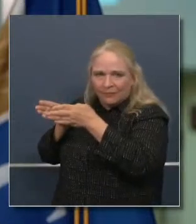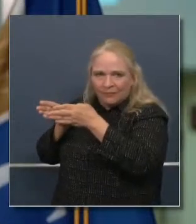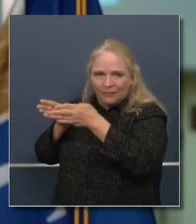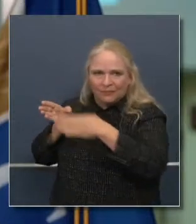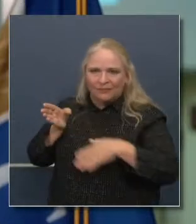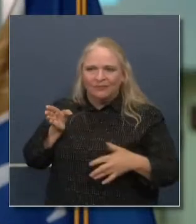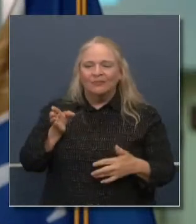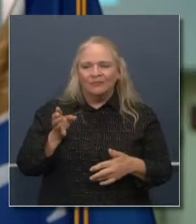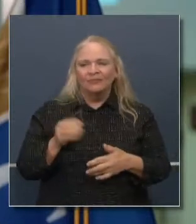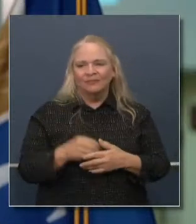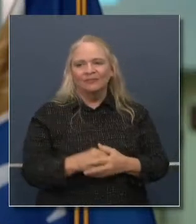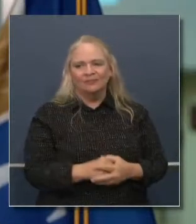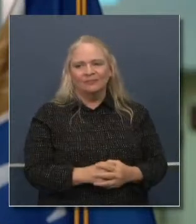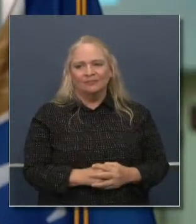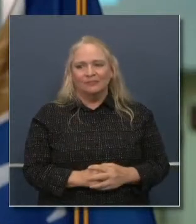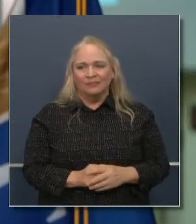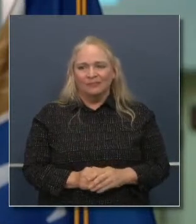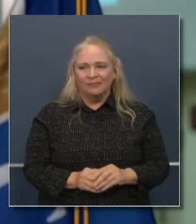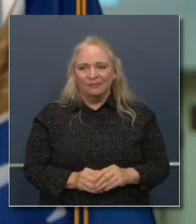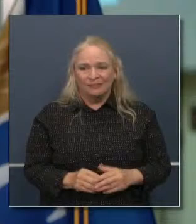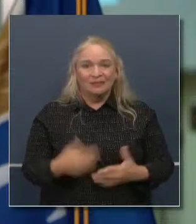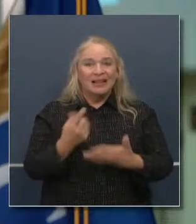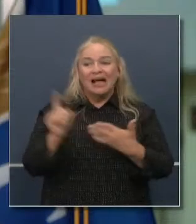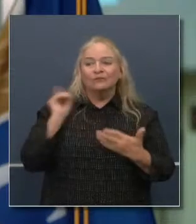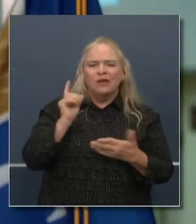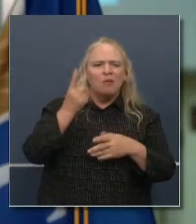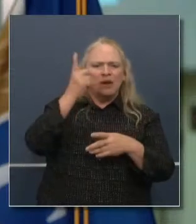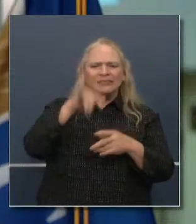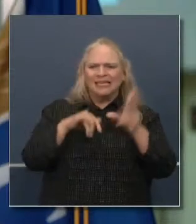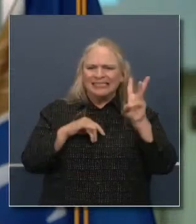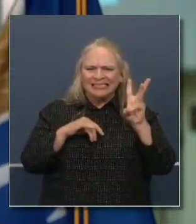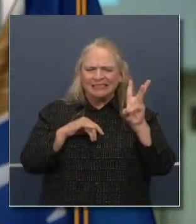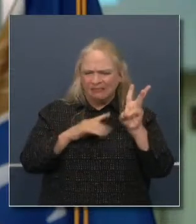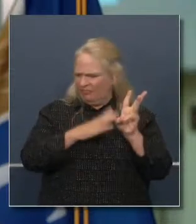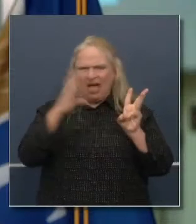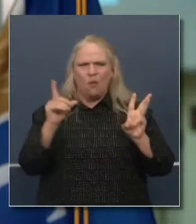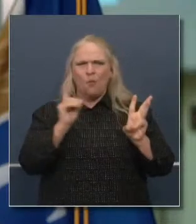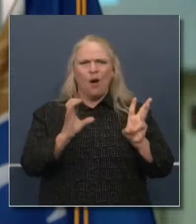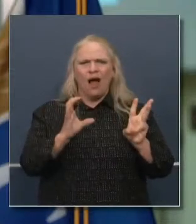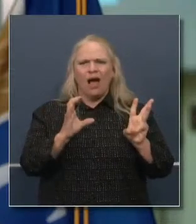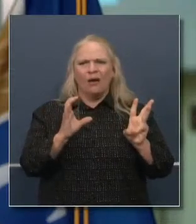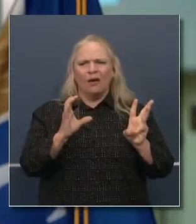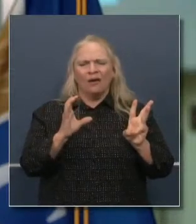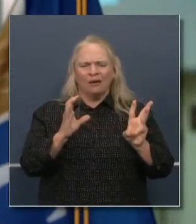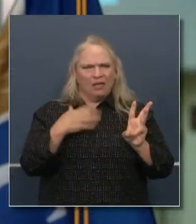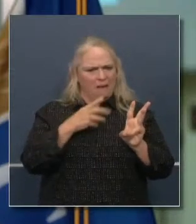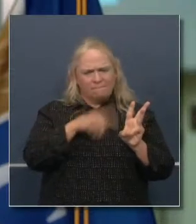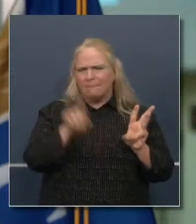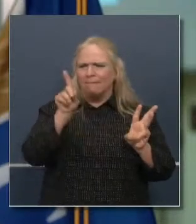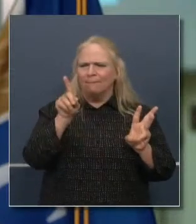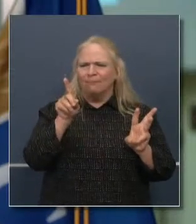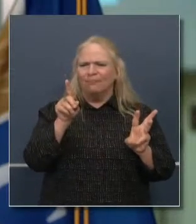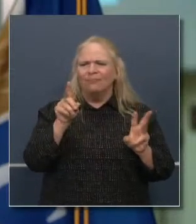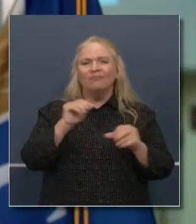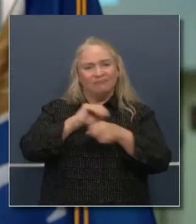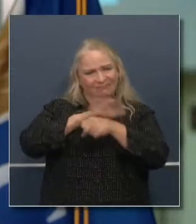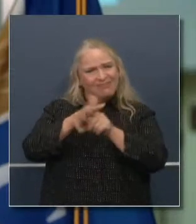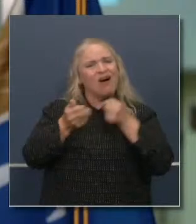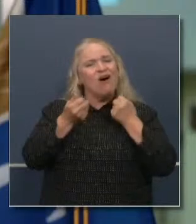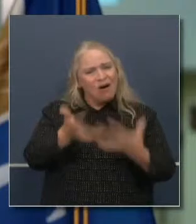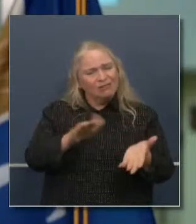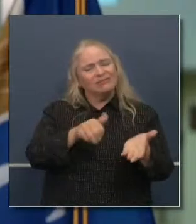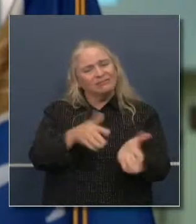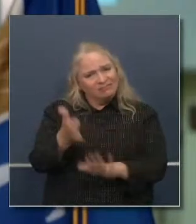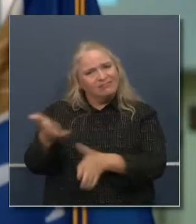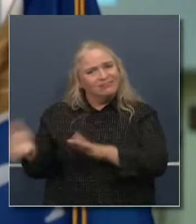in excess of 100 lives lost. And so this continues to be a deadly disease. This continues to